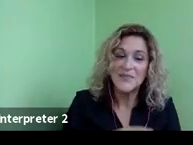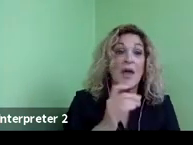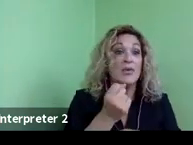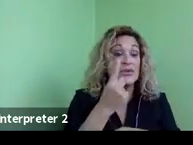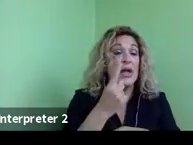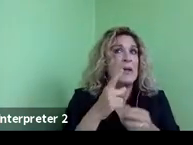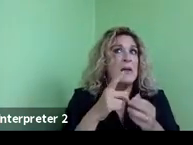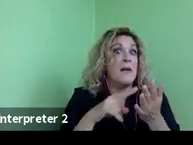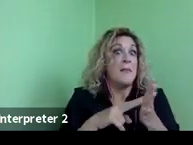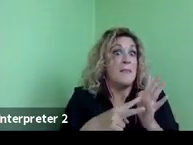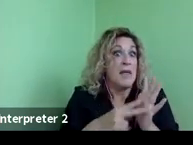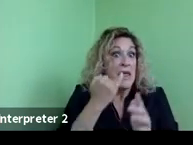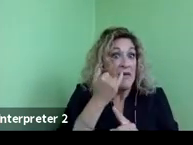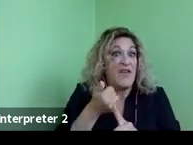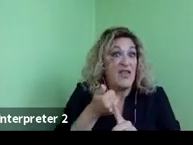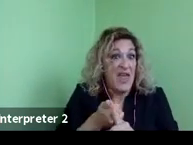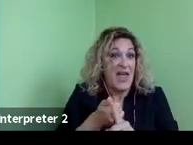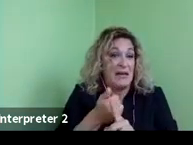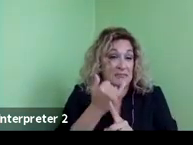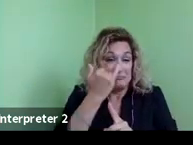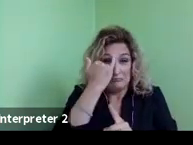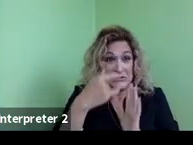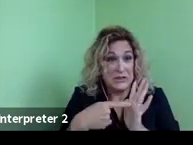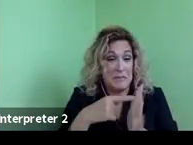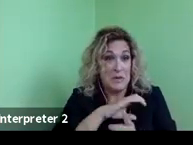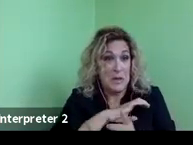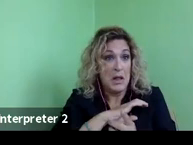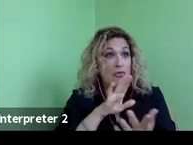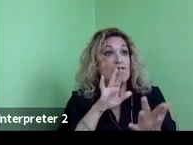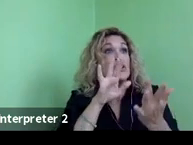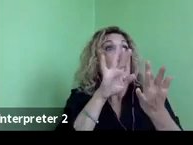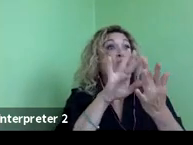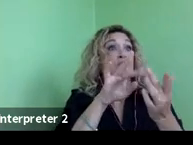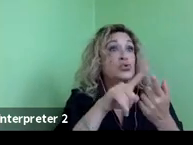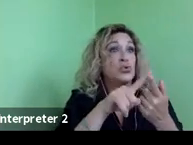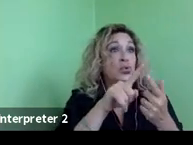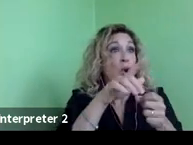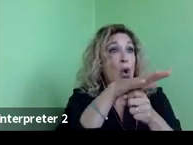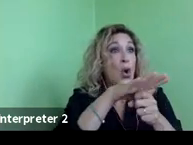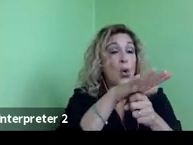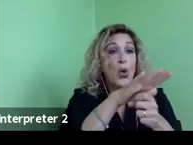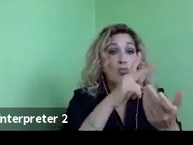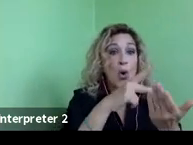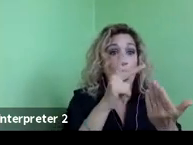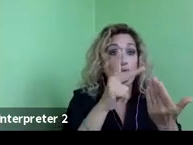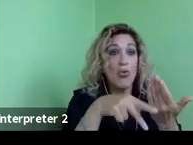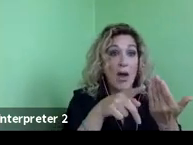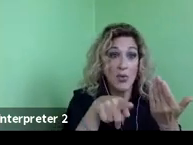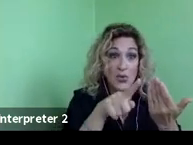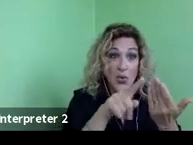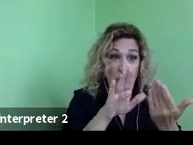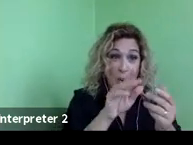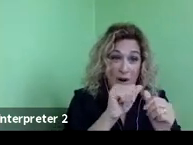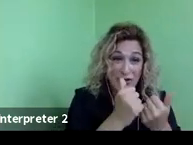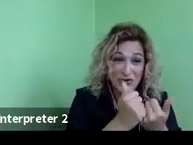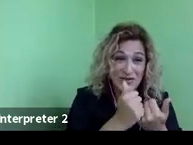they reach out to a local program and ask for information that you have to give it to them. when a local victim service program is asked